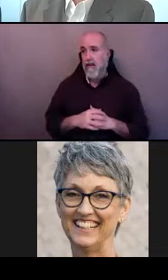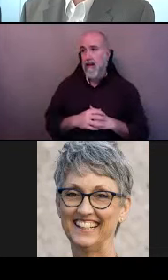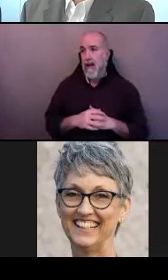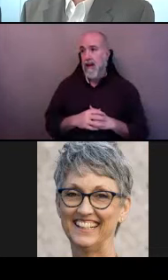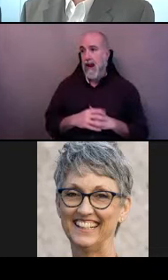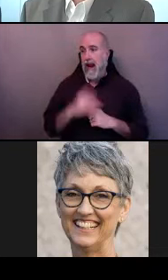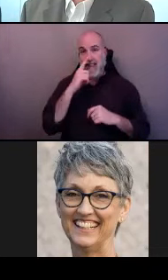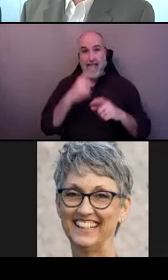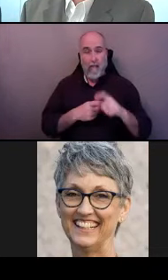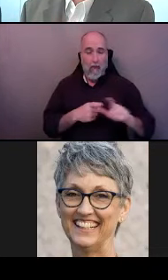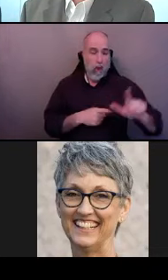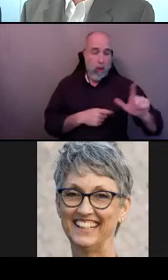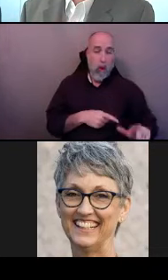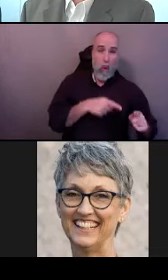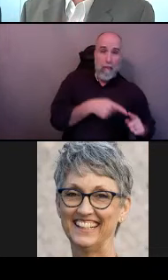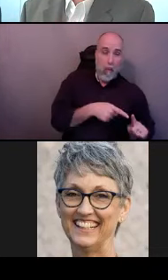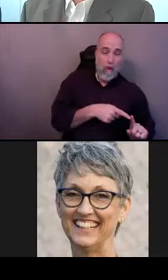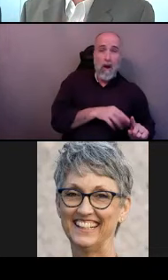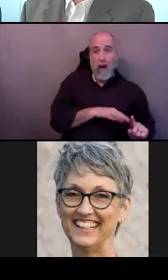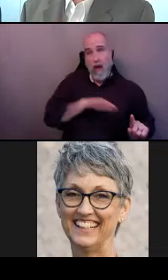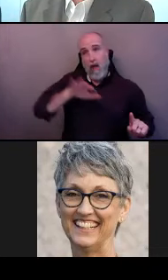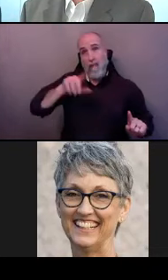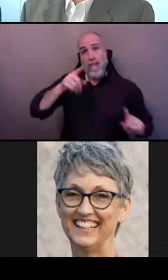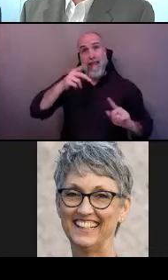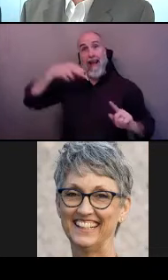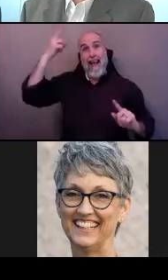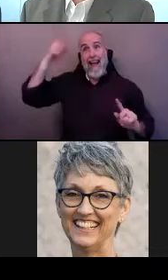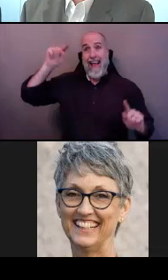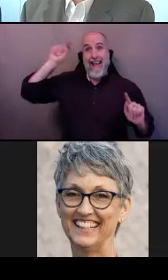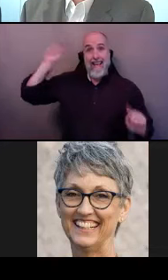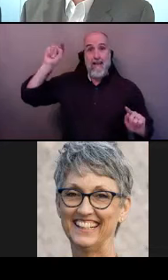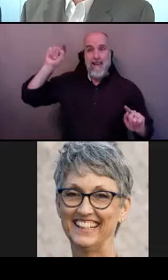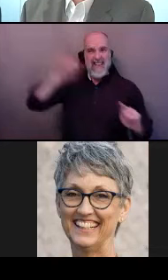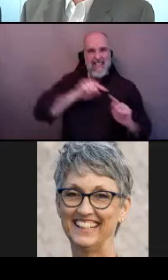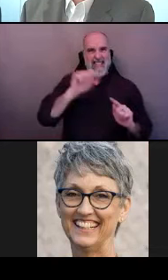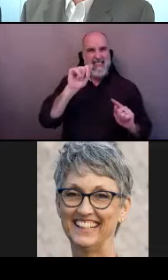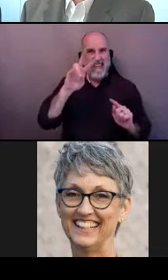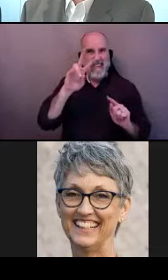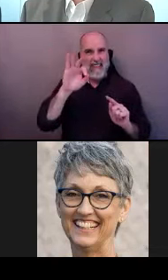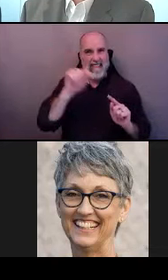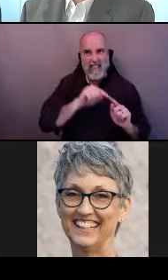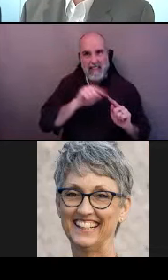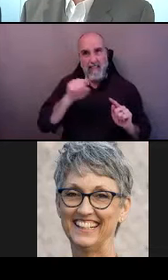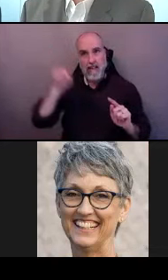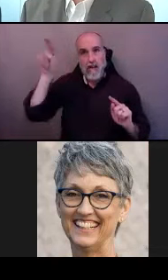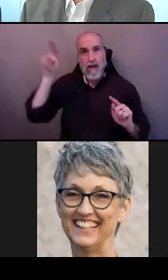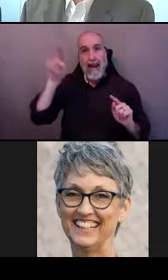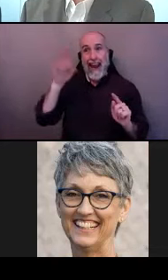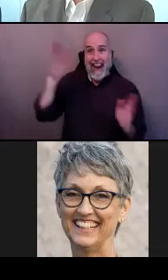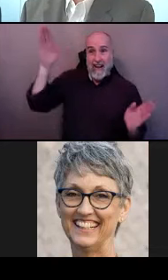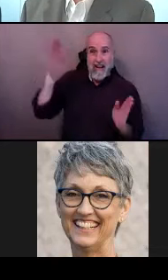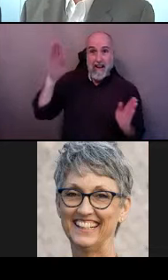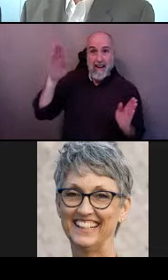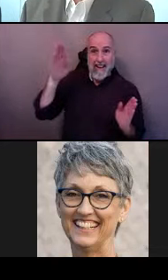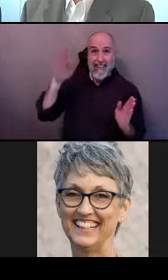from the lowest point to the highest point, and that is 17 feet. And then there's also the distance between the lowest